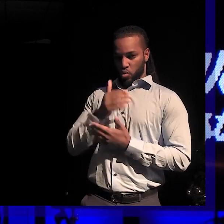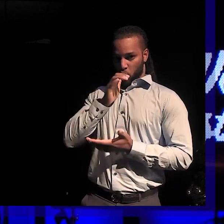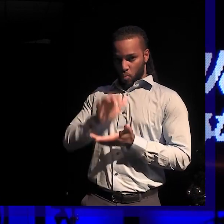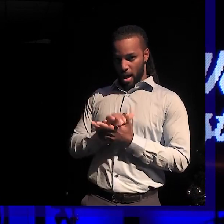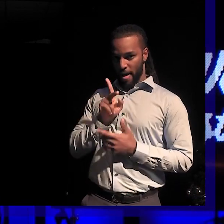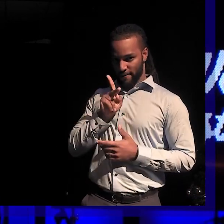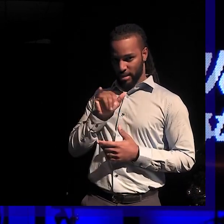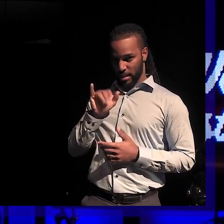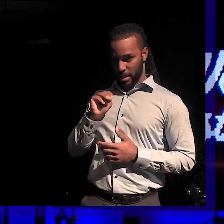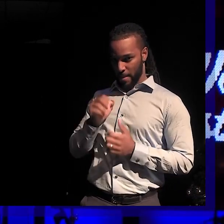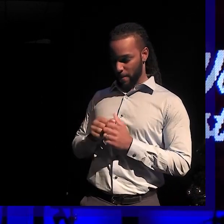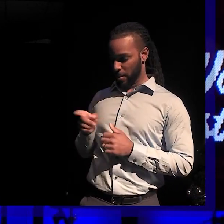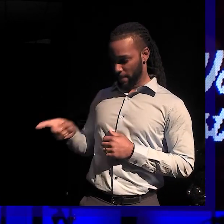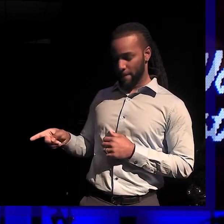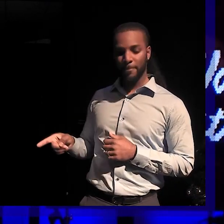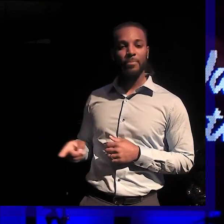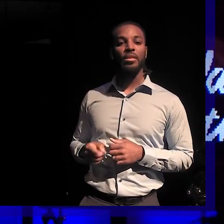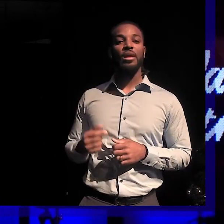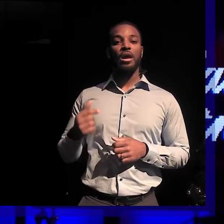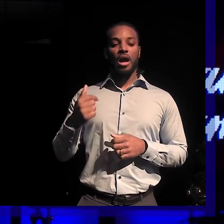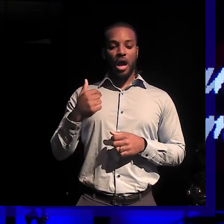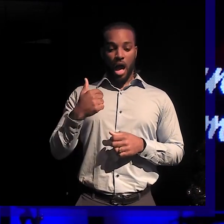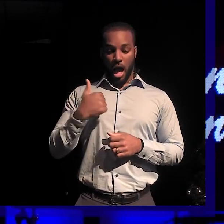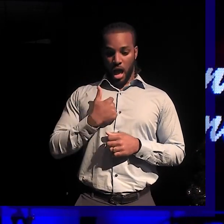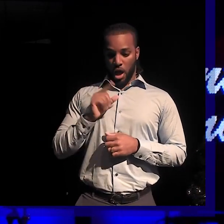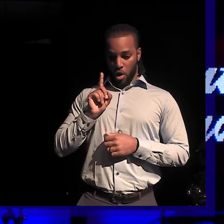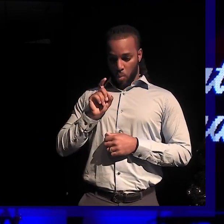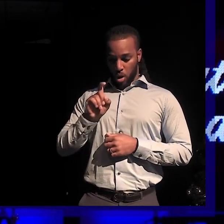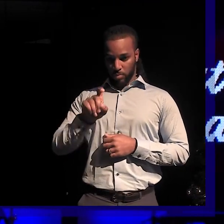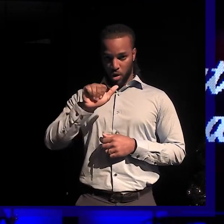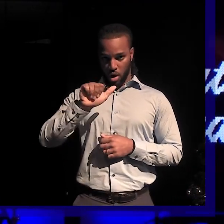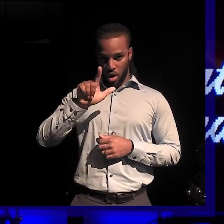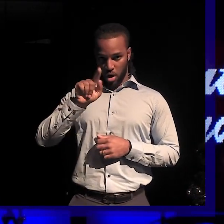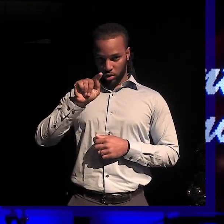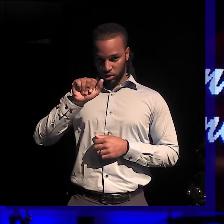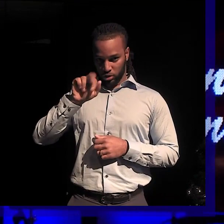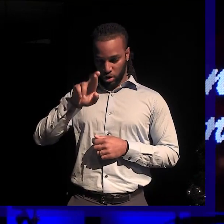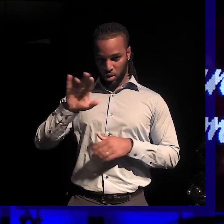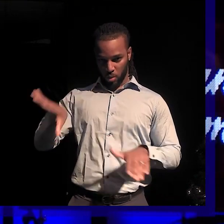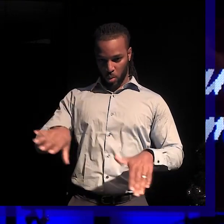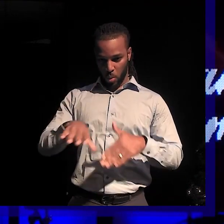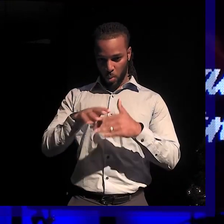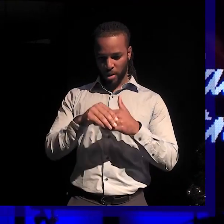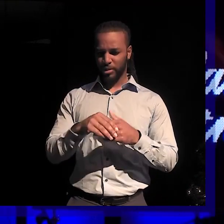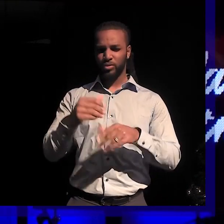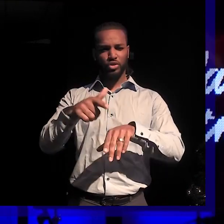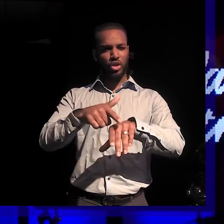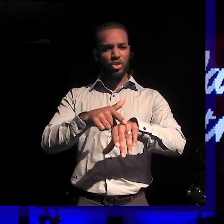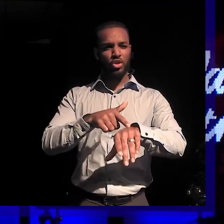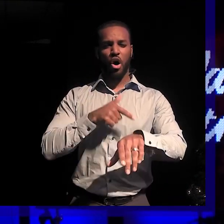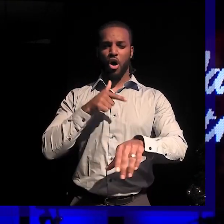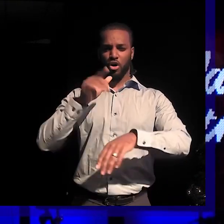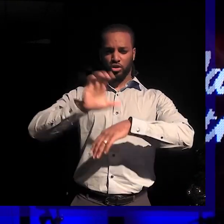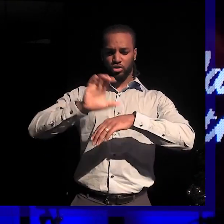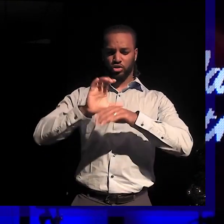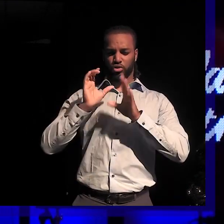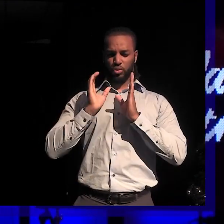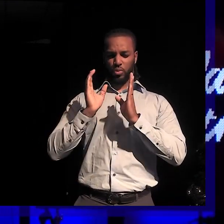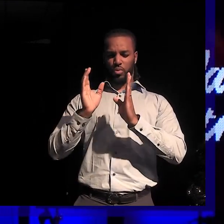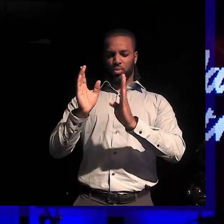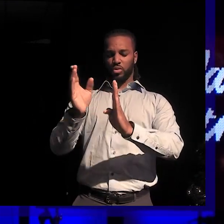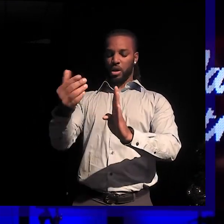And I was journaling about that, and then I got to the altar. It was a long, stately church with a long runway in